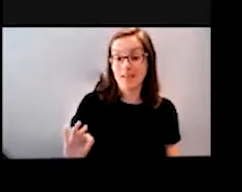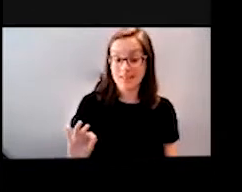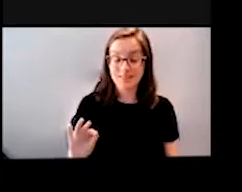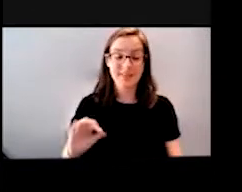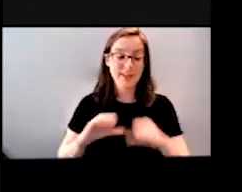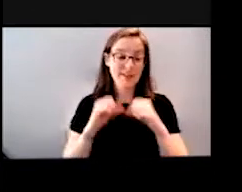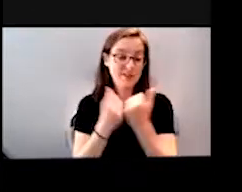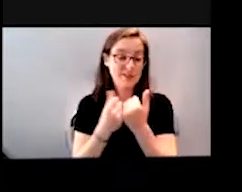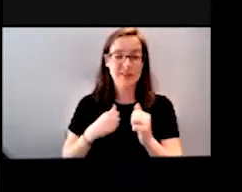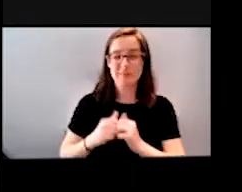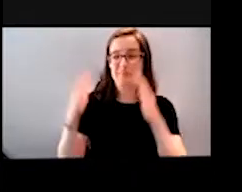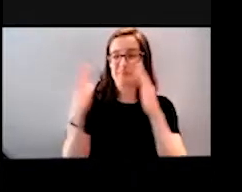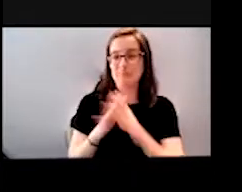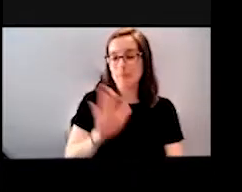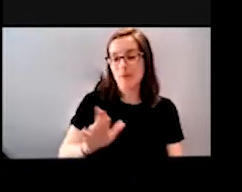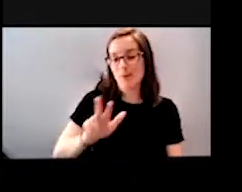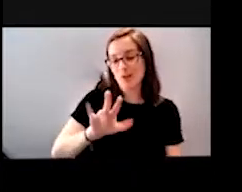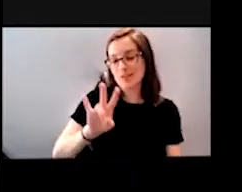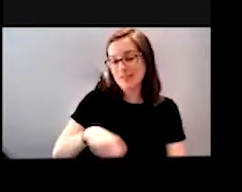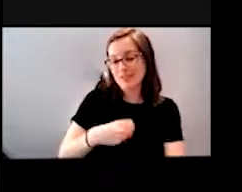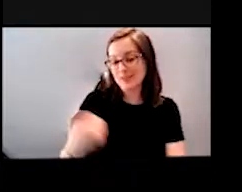37 years.